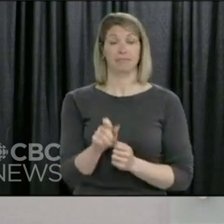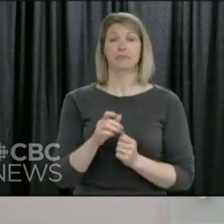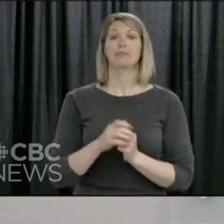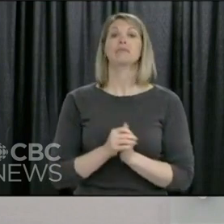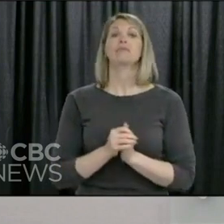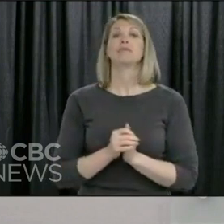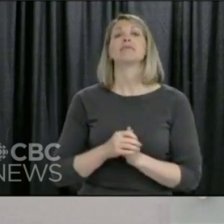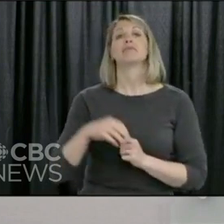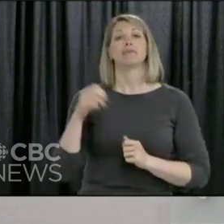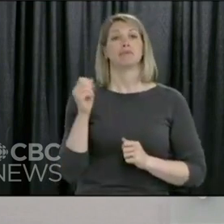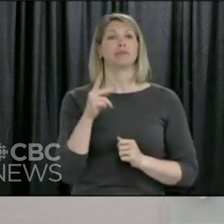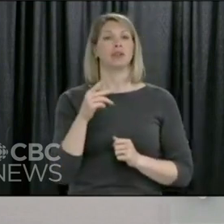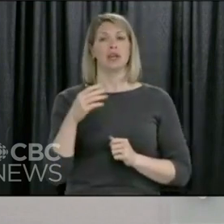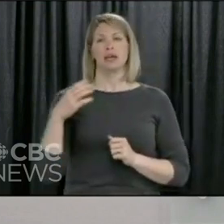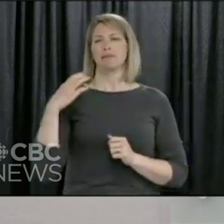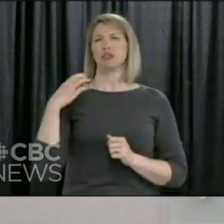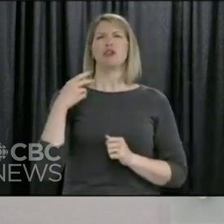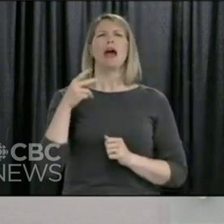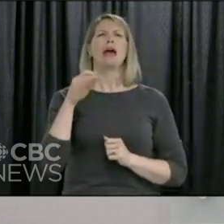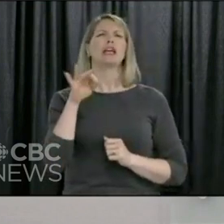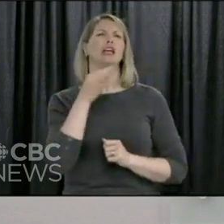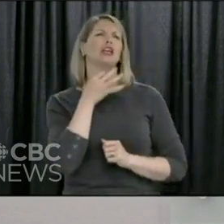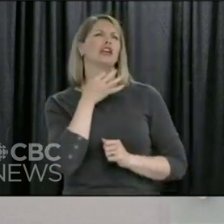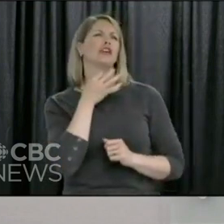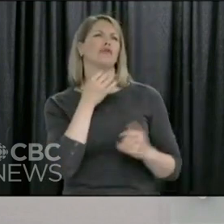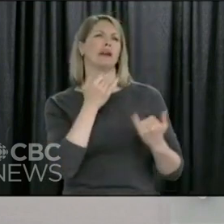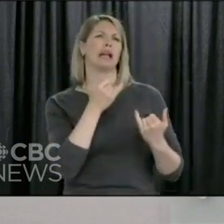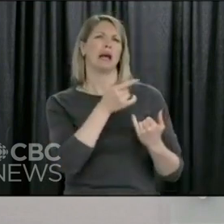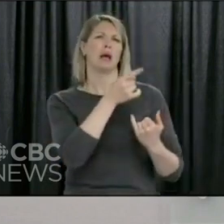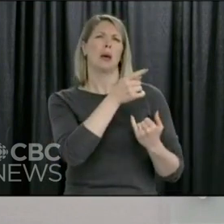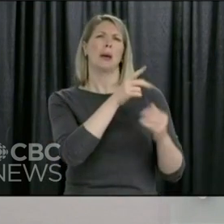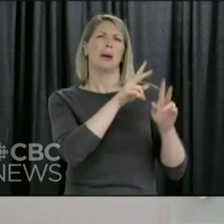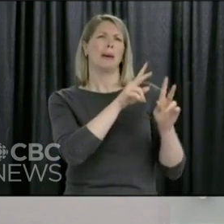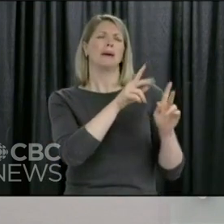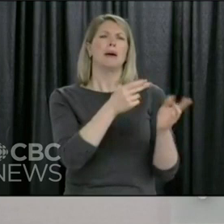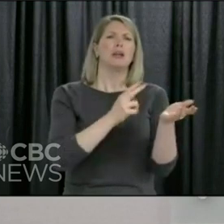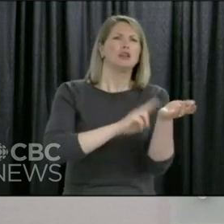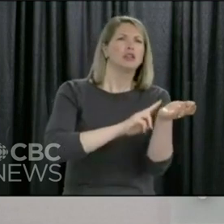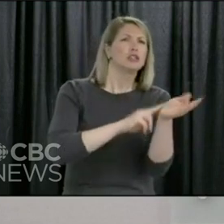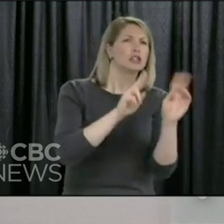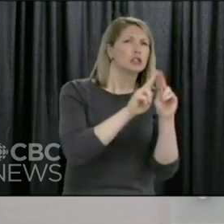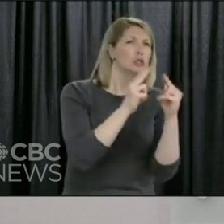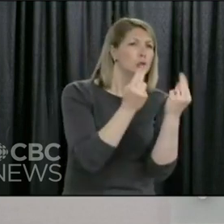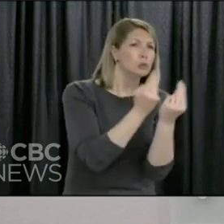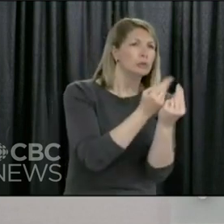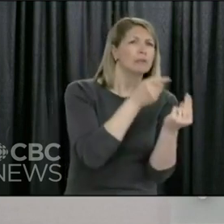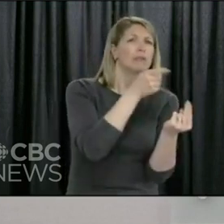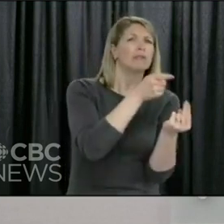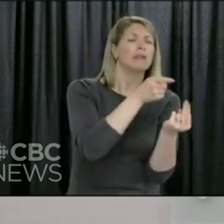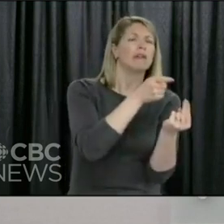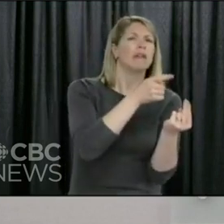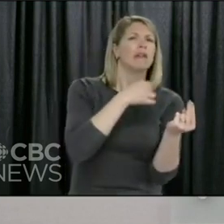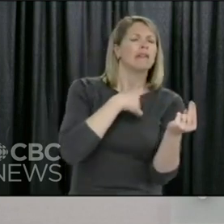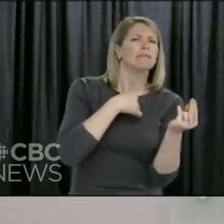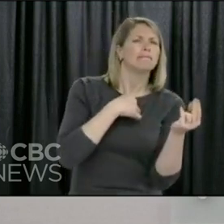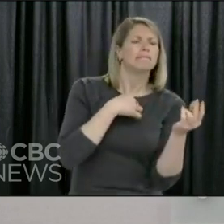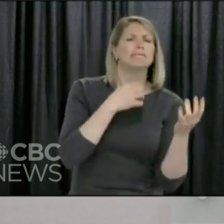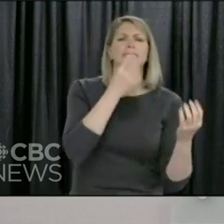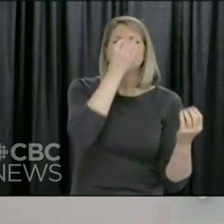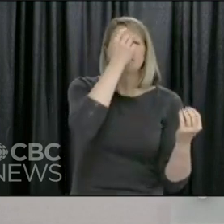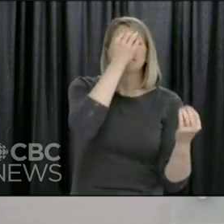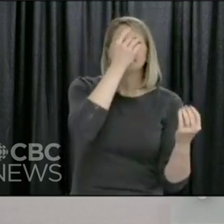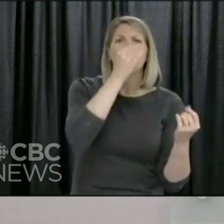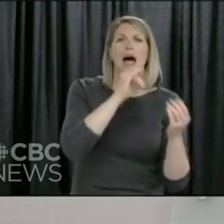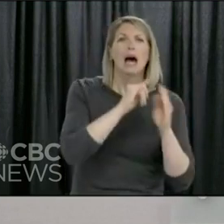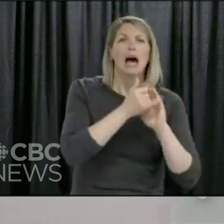regarding the tentative agreement with the Nurses Union, saying these amendments include a salary increase and a reduction to long-term financial liabilities through the